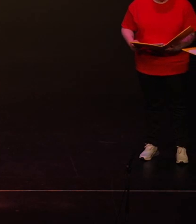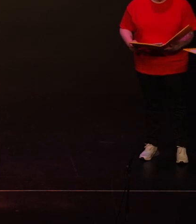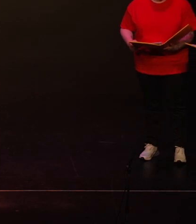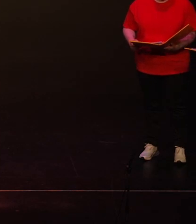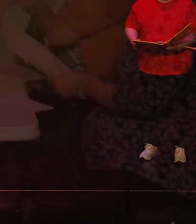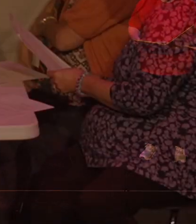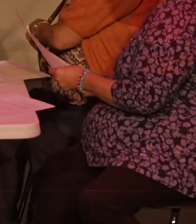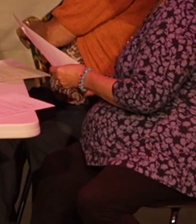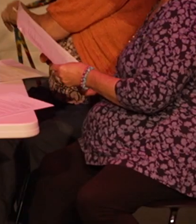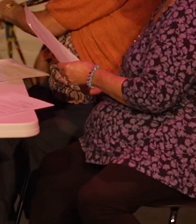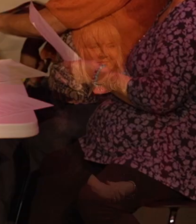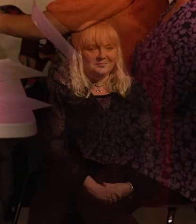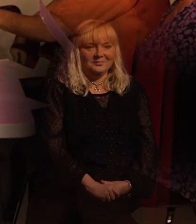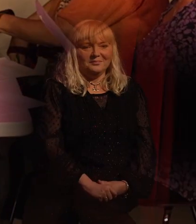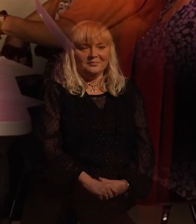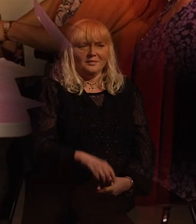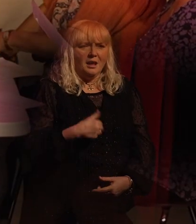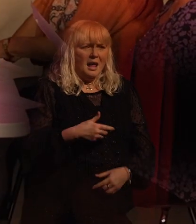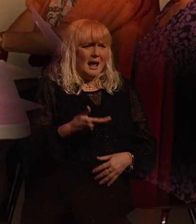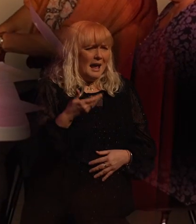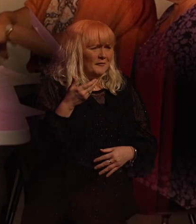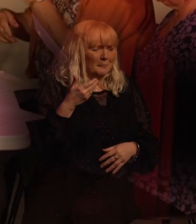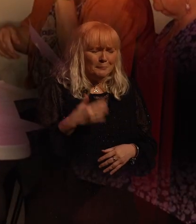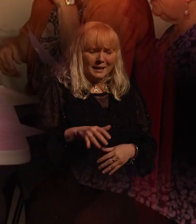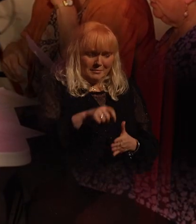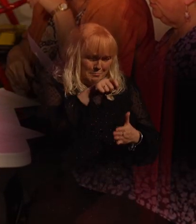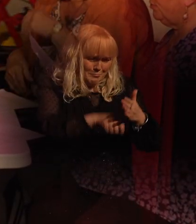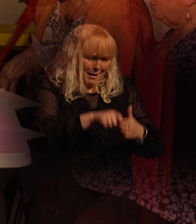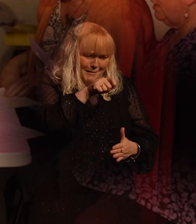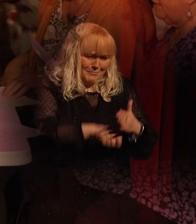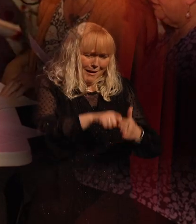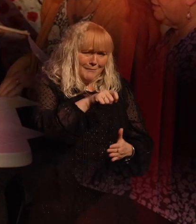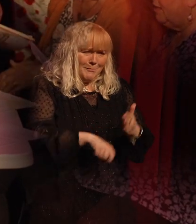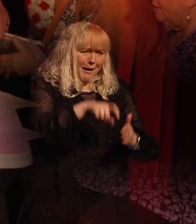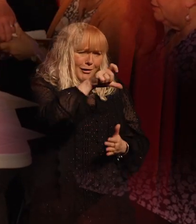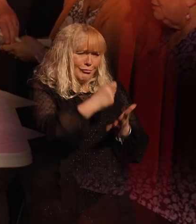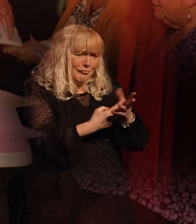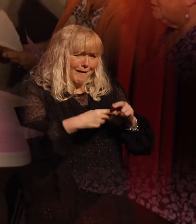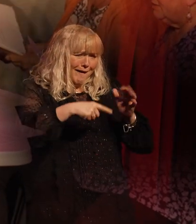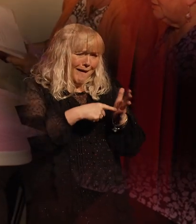I've been hoarding supplies. I don't know where.